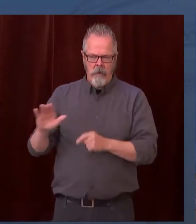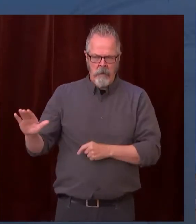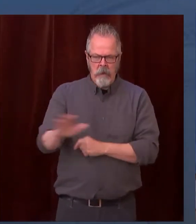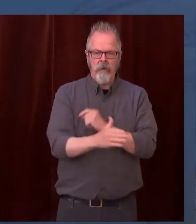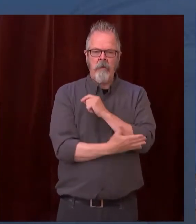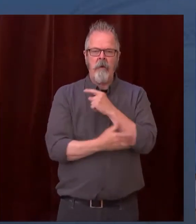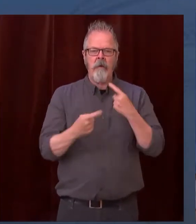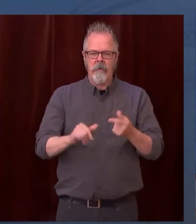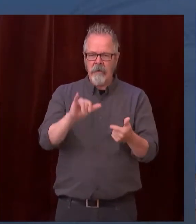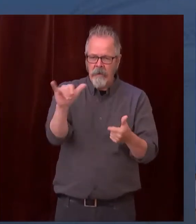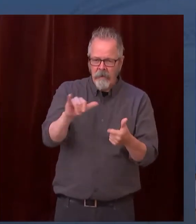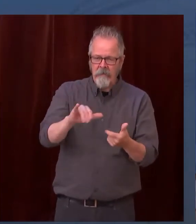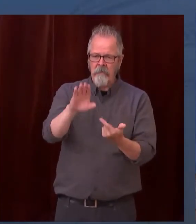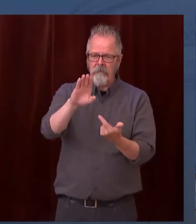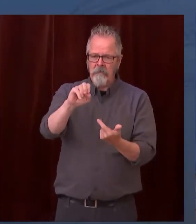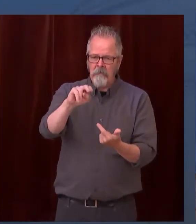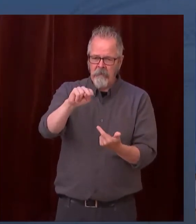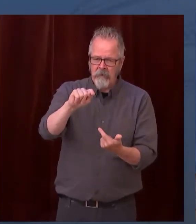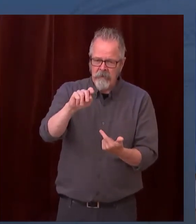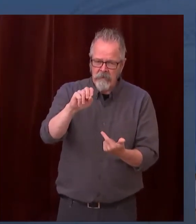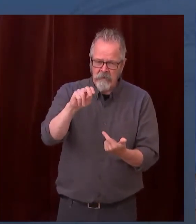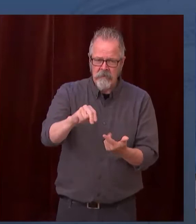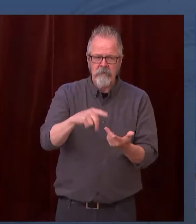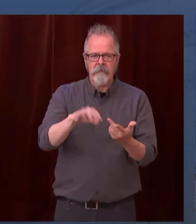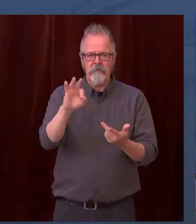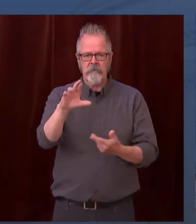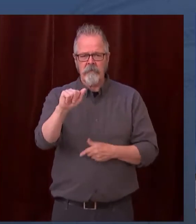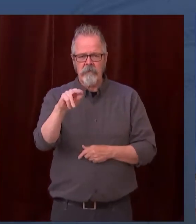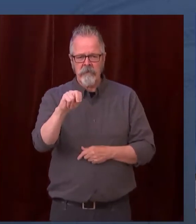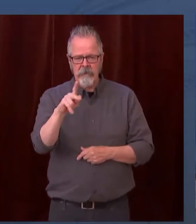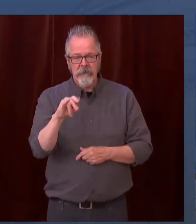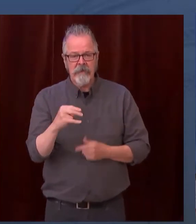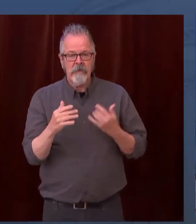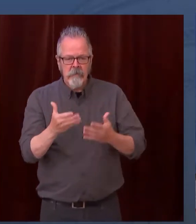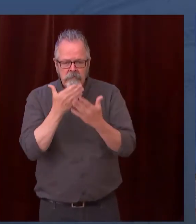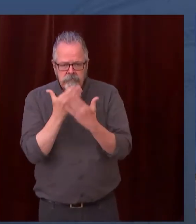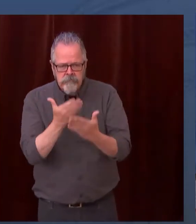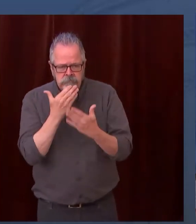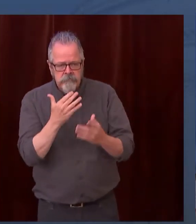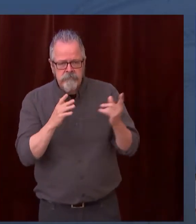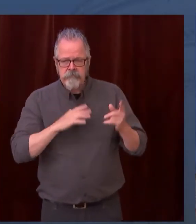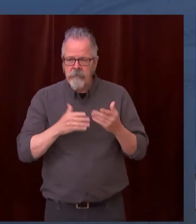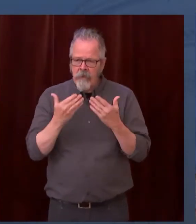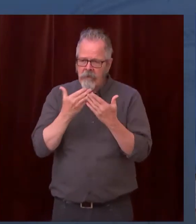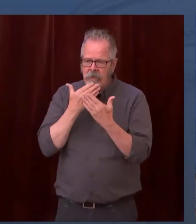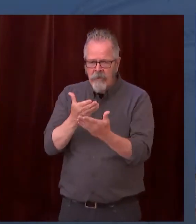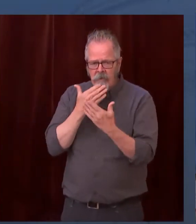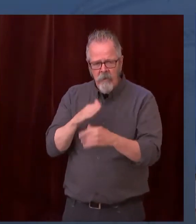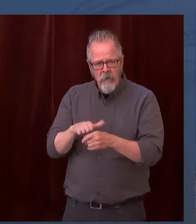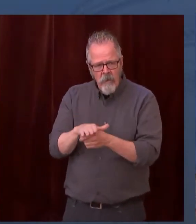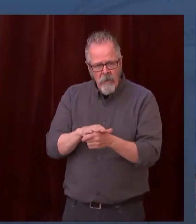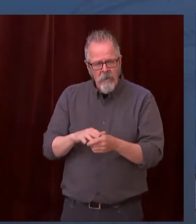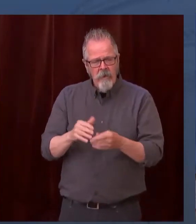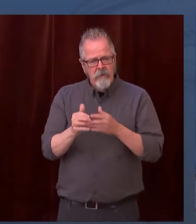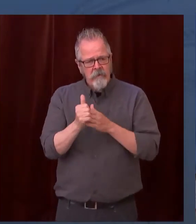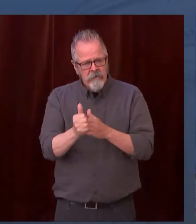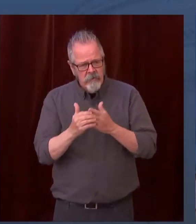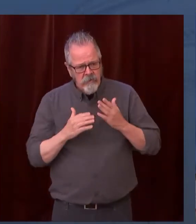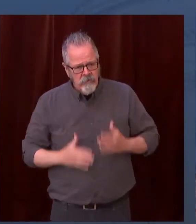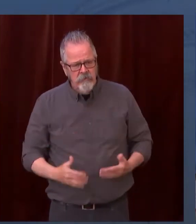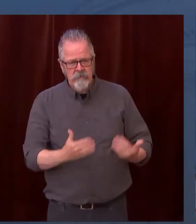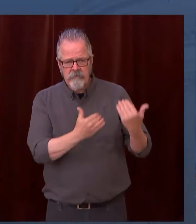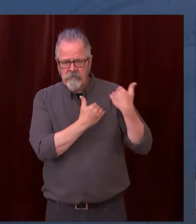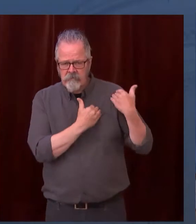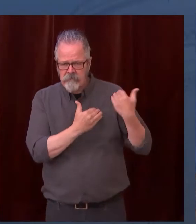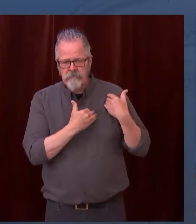Up. You know, meaning if we mask up, we can open up our economies. And it's working. Surveys show